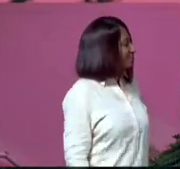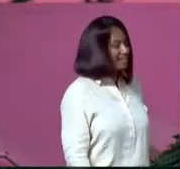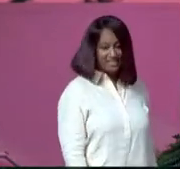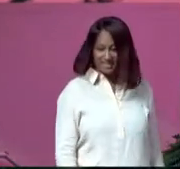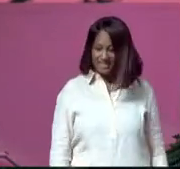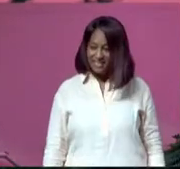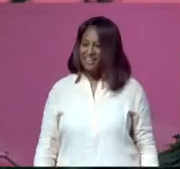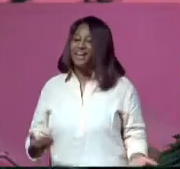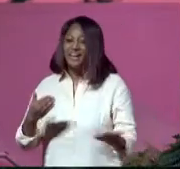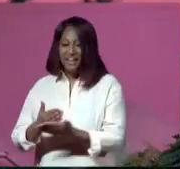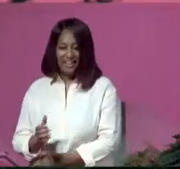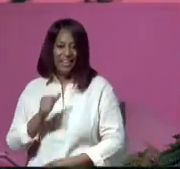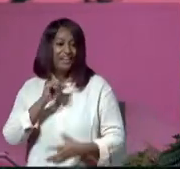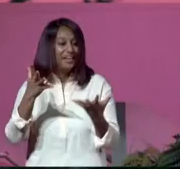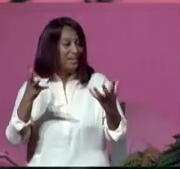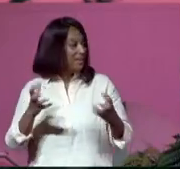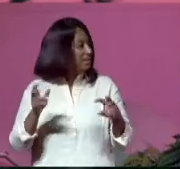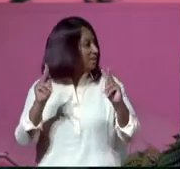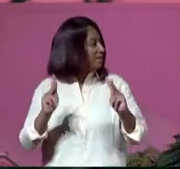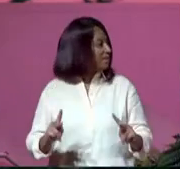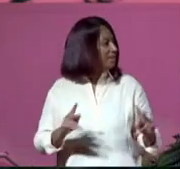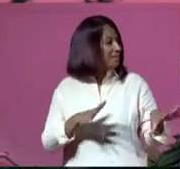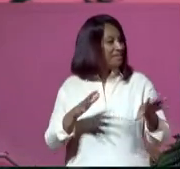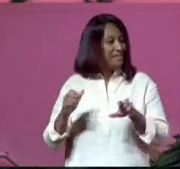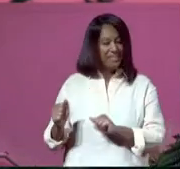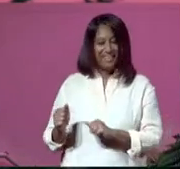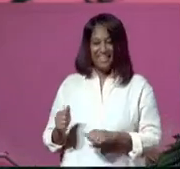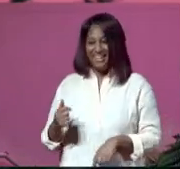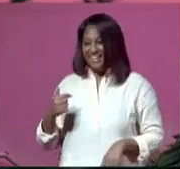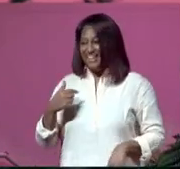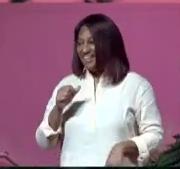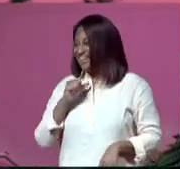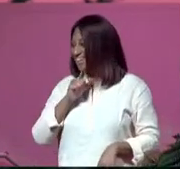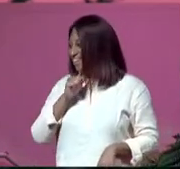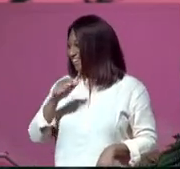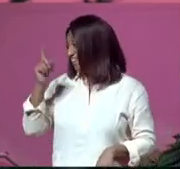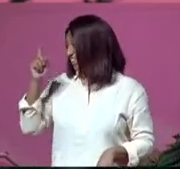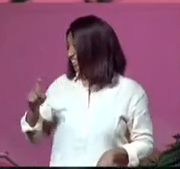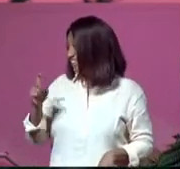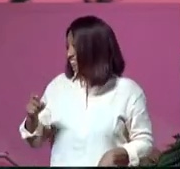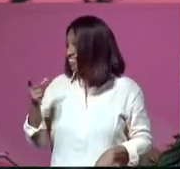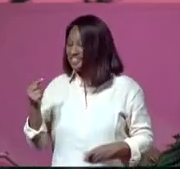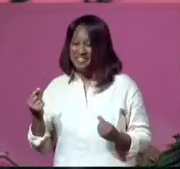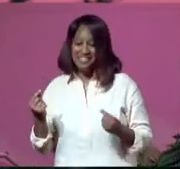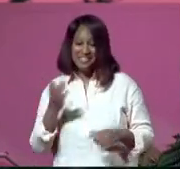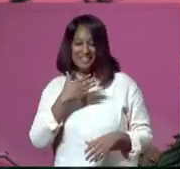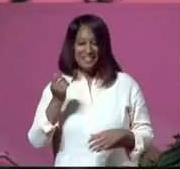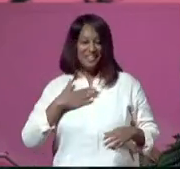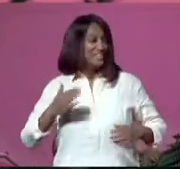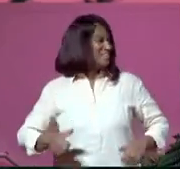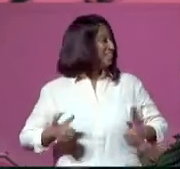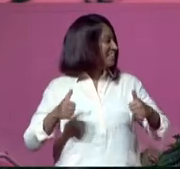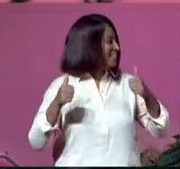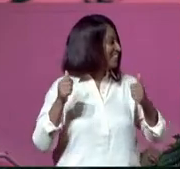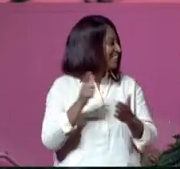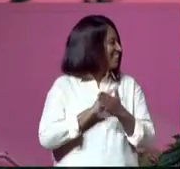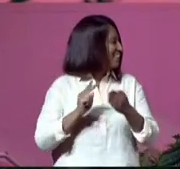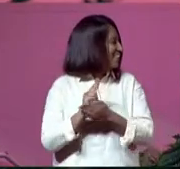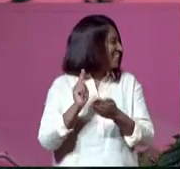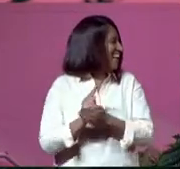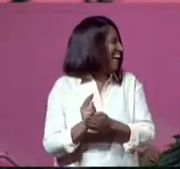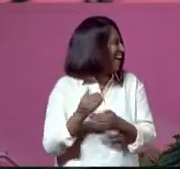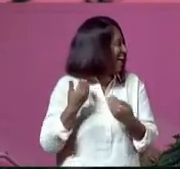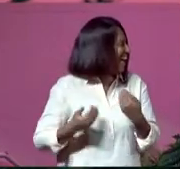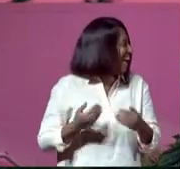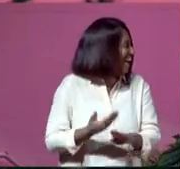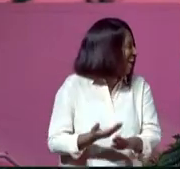See, because I don't want anybody to walk out of here talking about, I ain't got to get my life together. The Lord uses me before he fixes me. No, let me